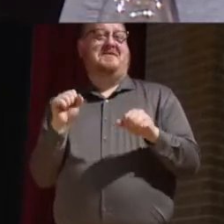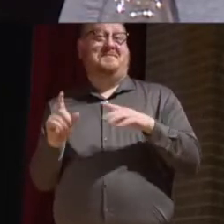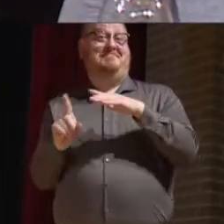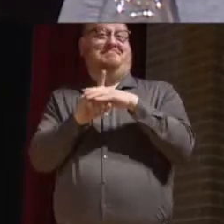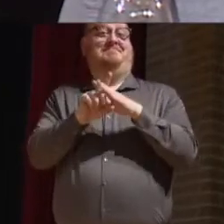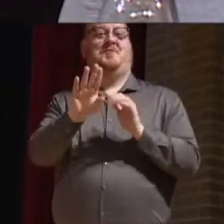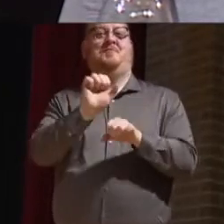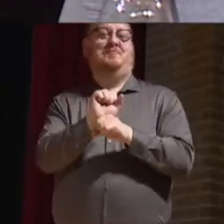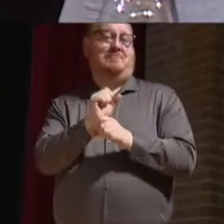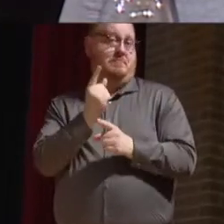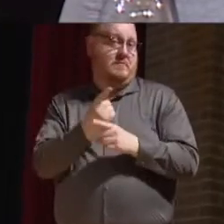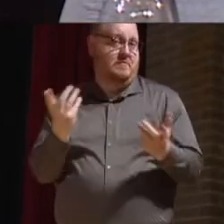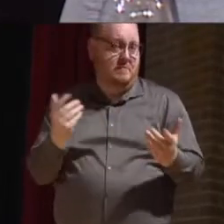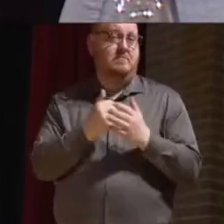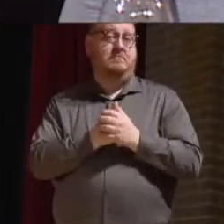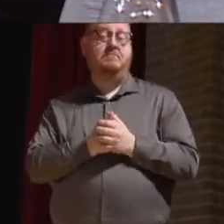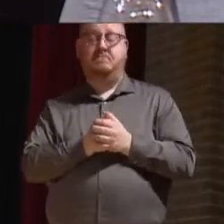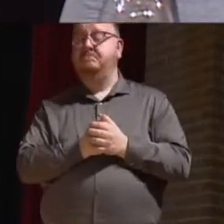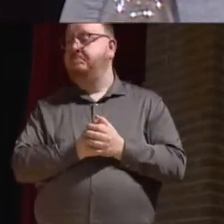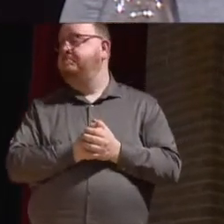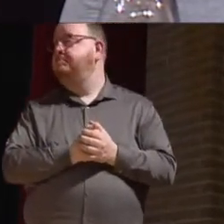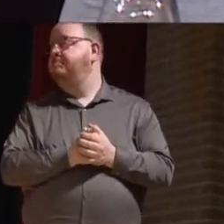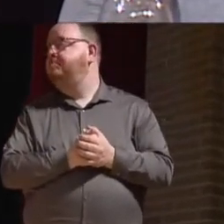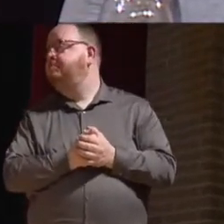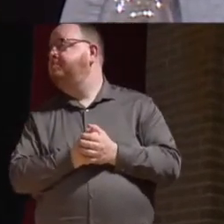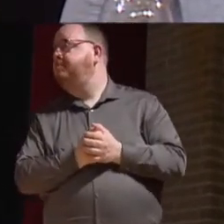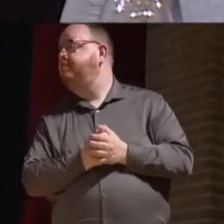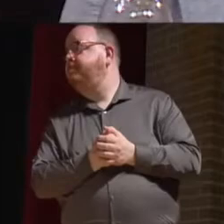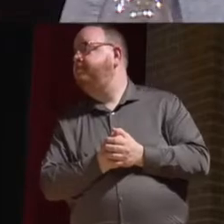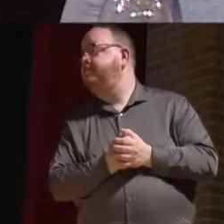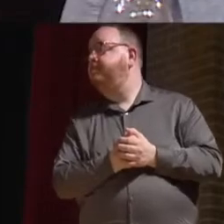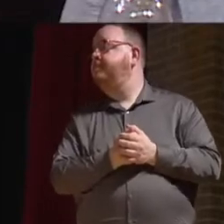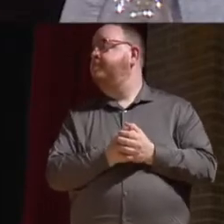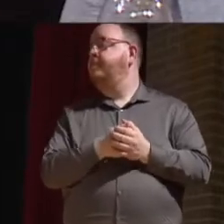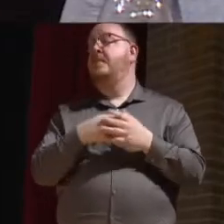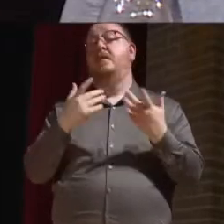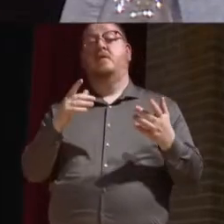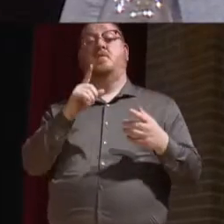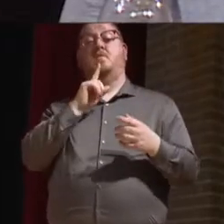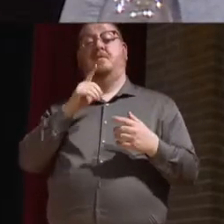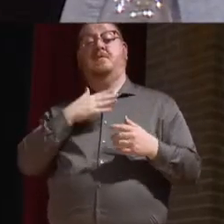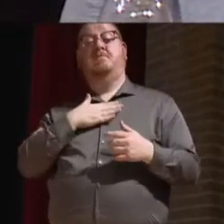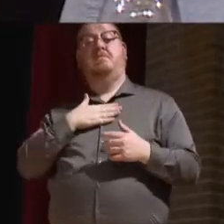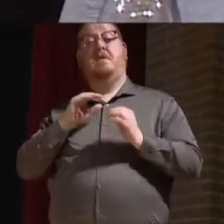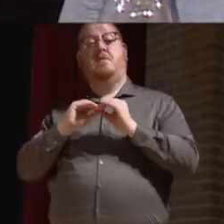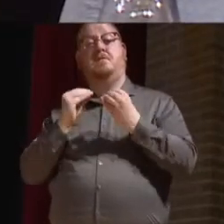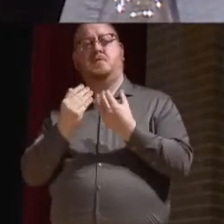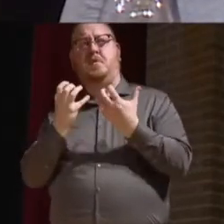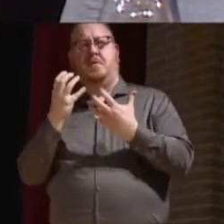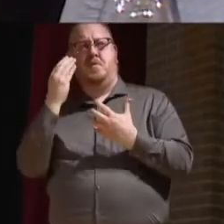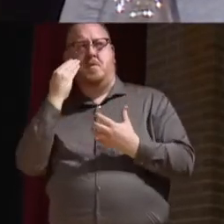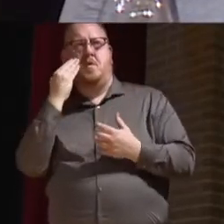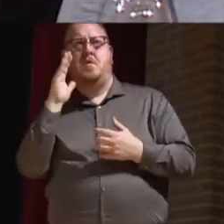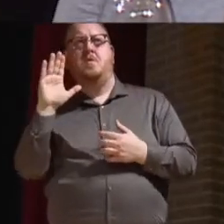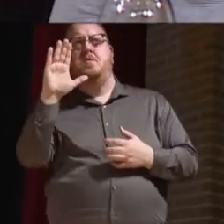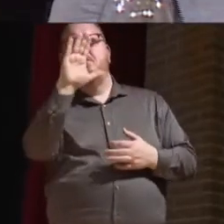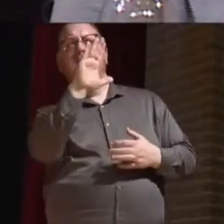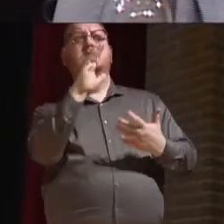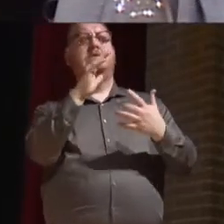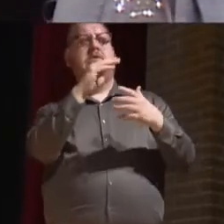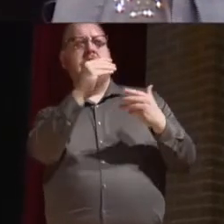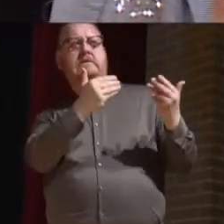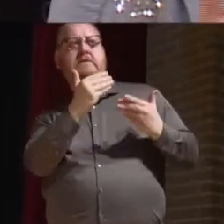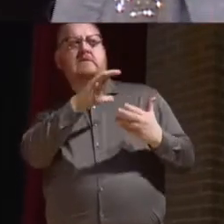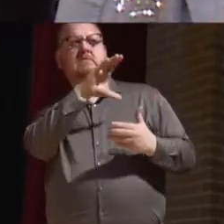need some help with problem solving. As an organization, we would love to know what employers are available. We've